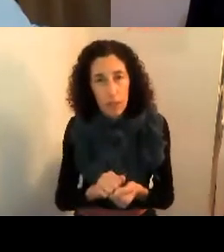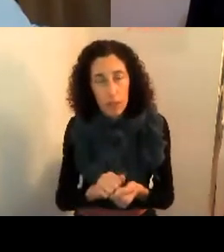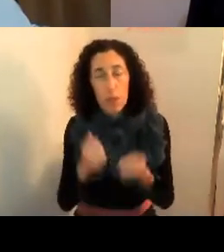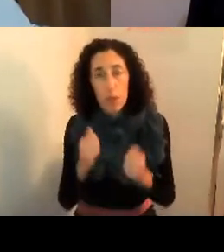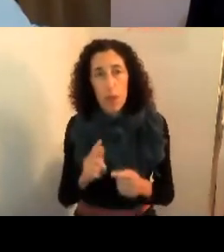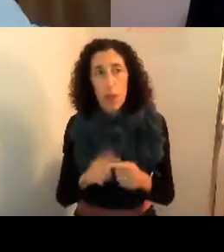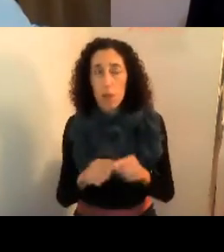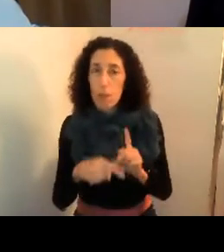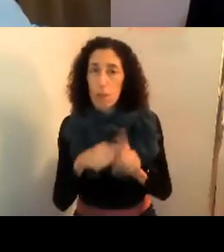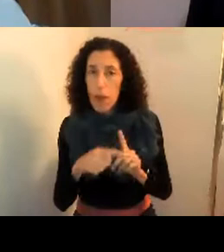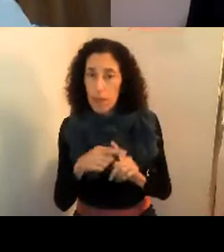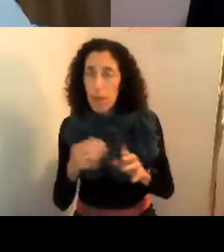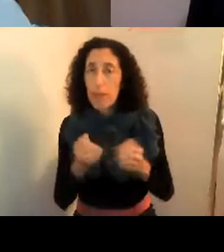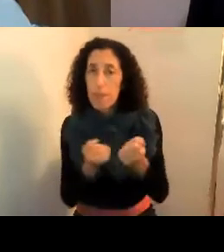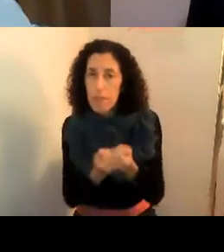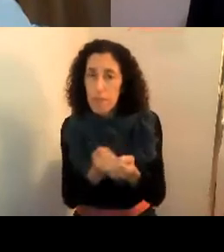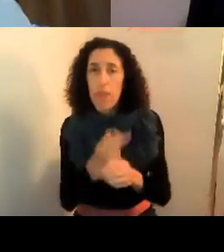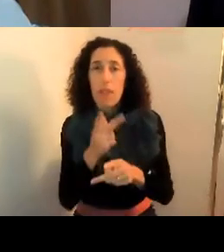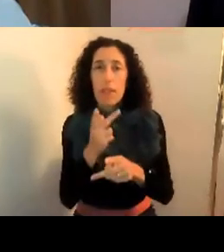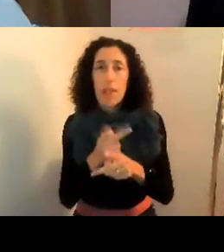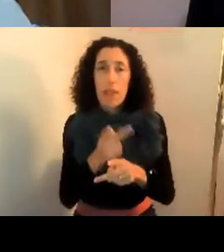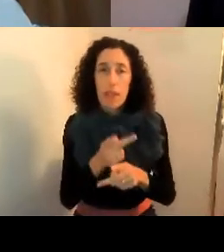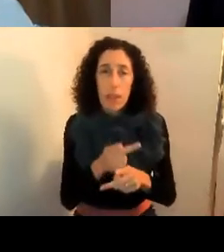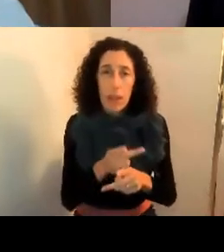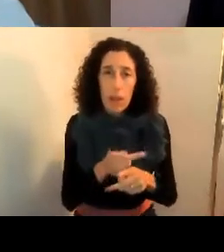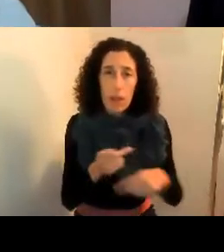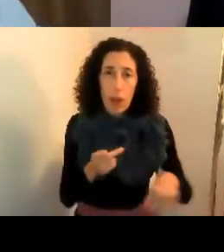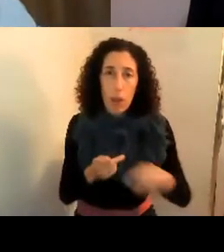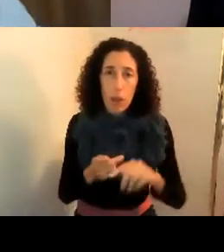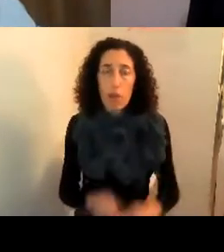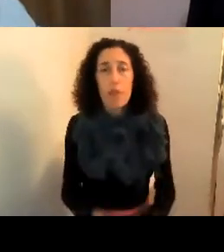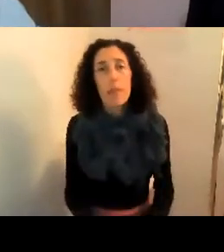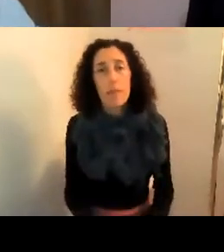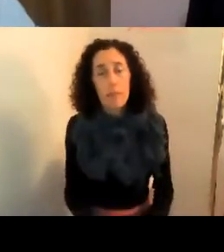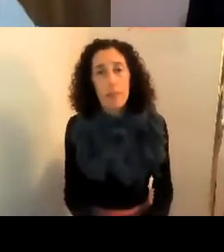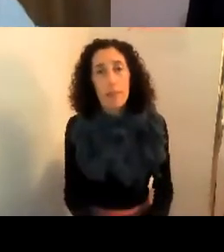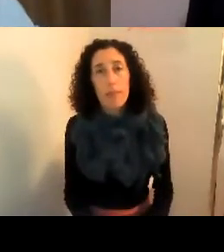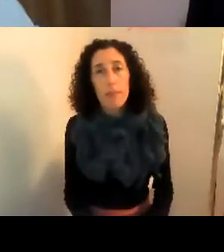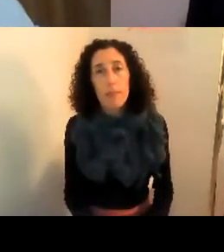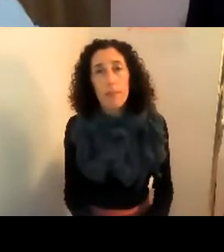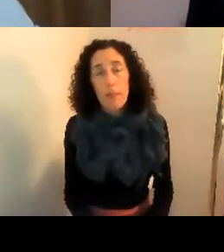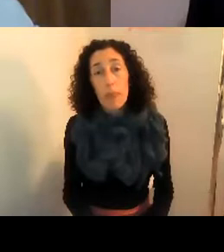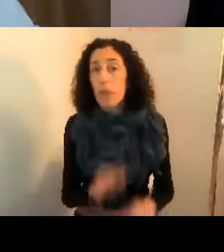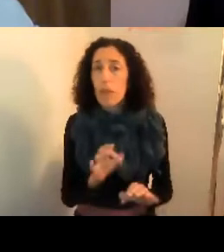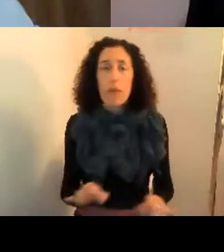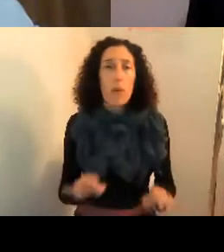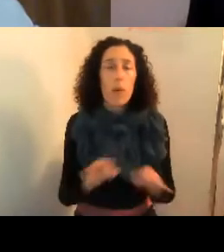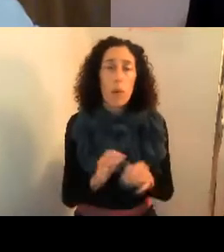others too, you know, in the way that I communicate. It's very simple, but it's just, you know, being nice to each other.